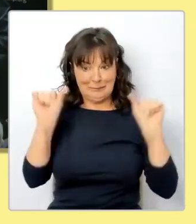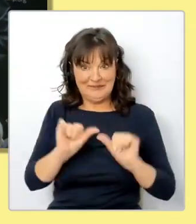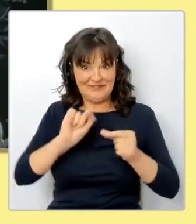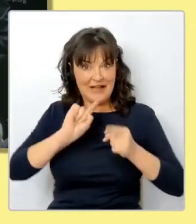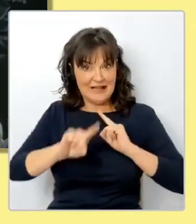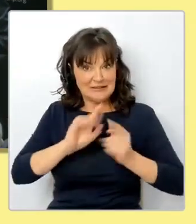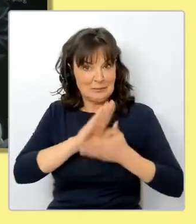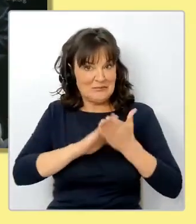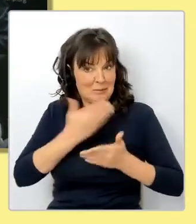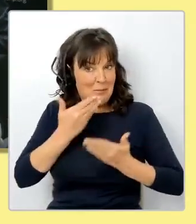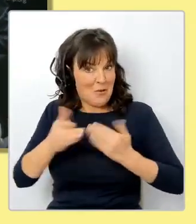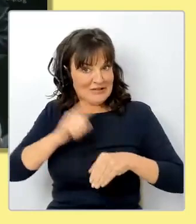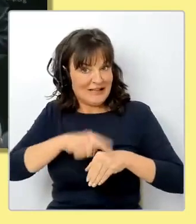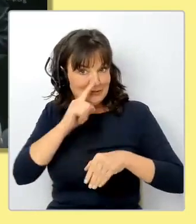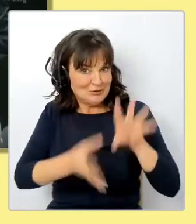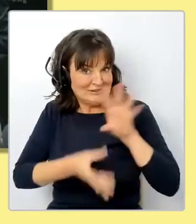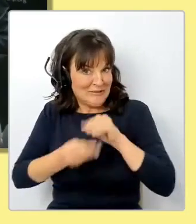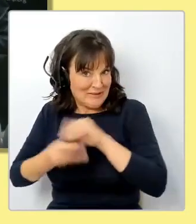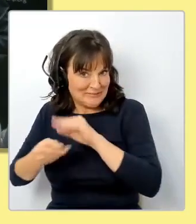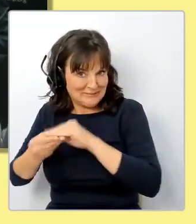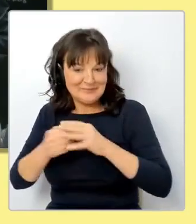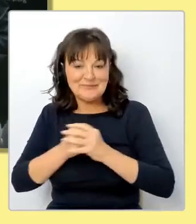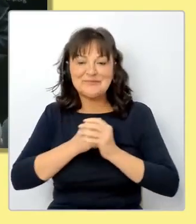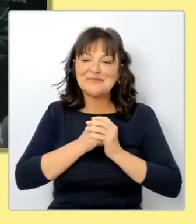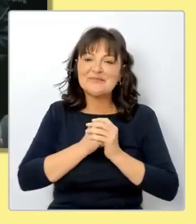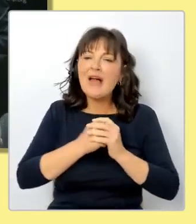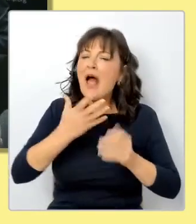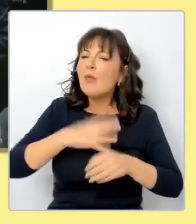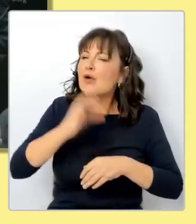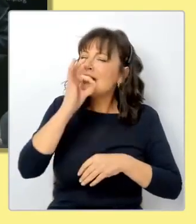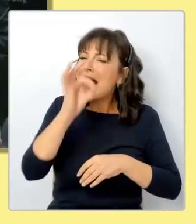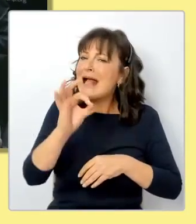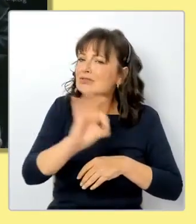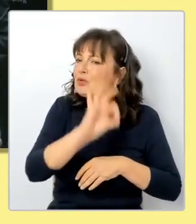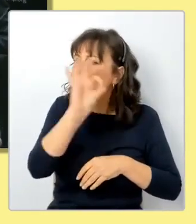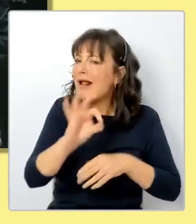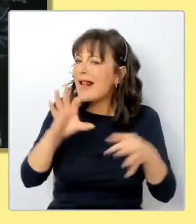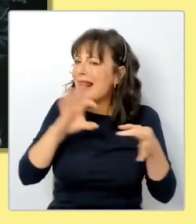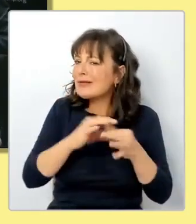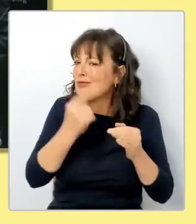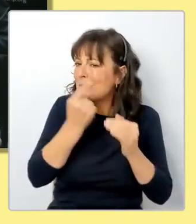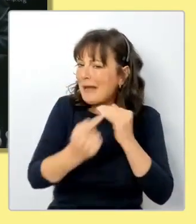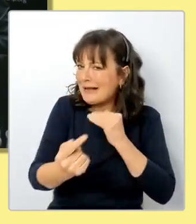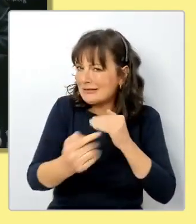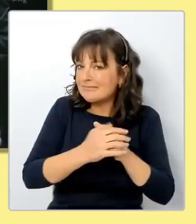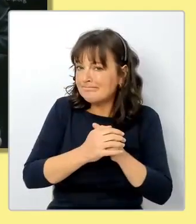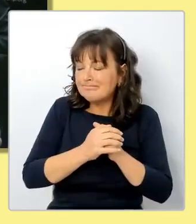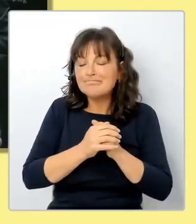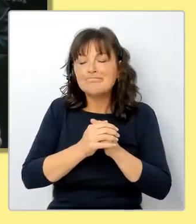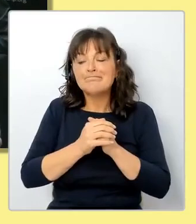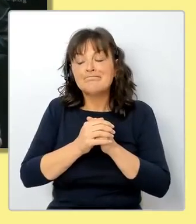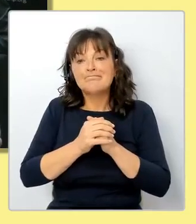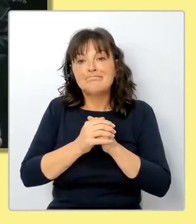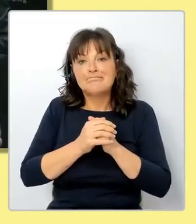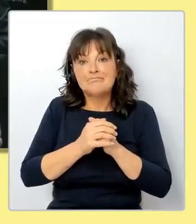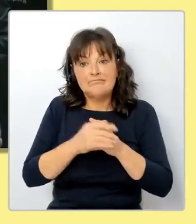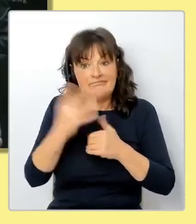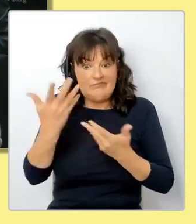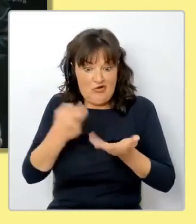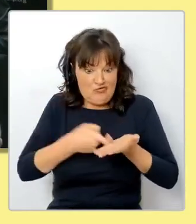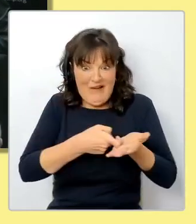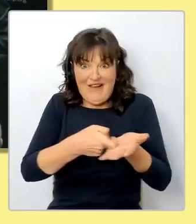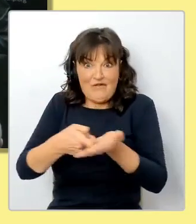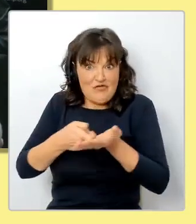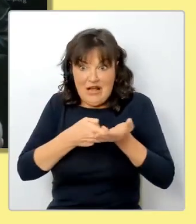Hi, thank you. I actually want to ask a wee question about independence. Given that the referendum auction has been blocked by a